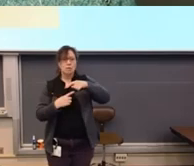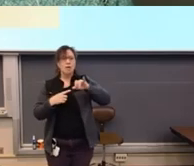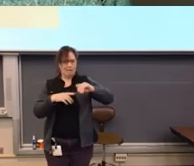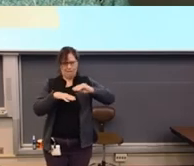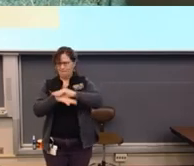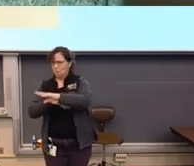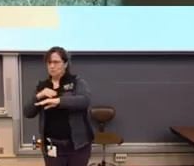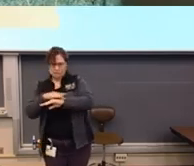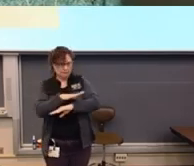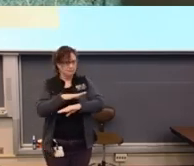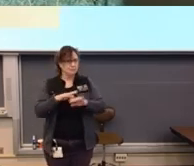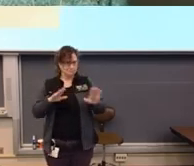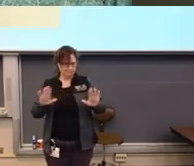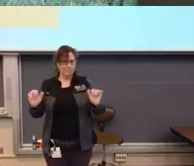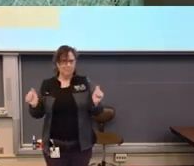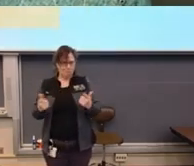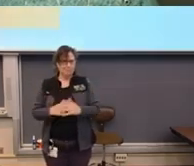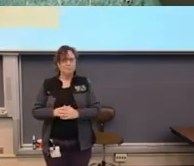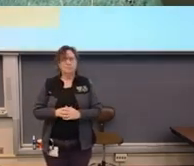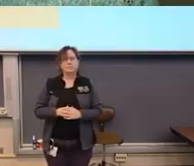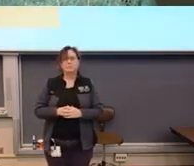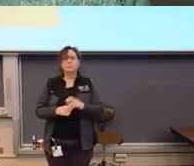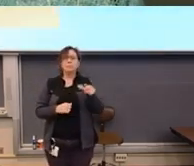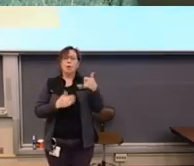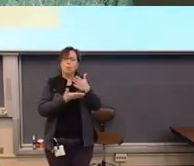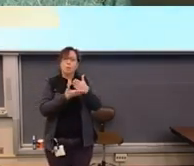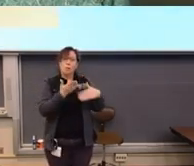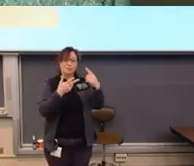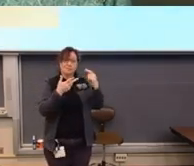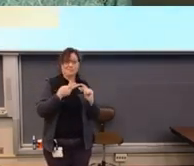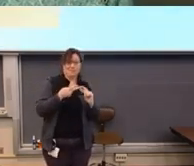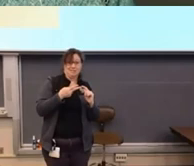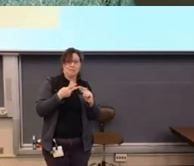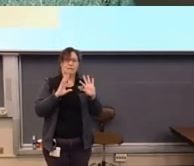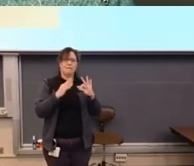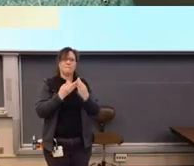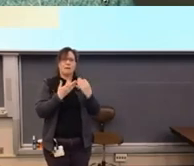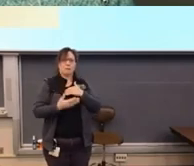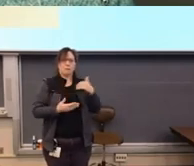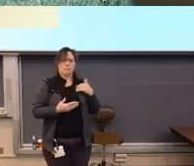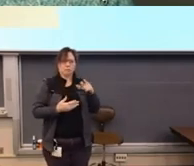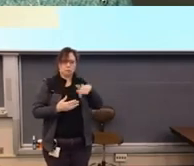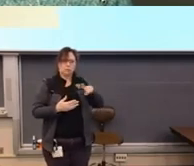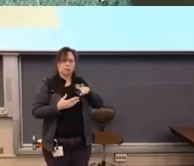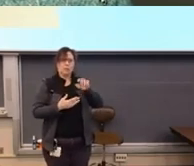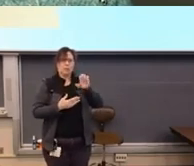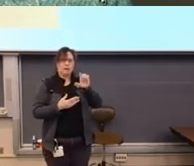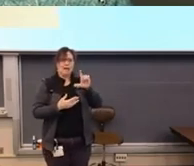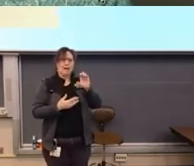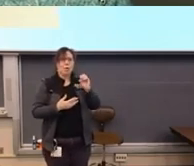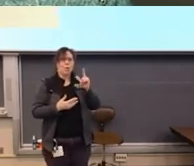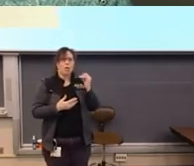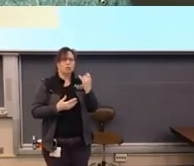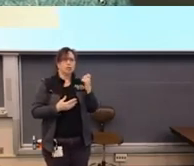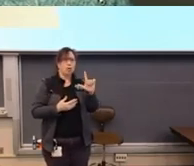influence behaviors of its members. And the other part of this is that family members have distinct ecological systems. Even